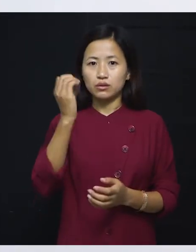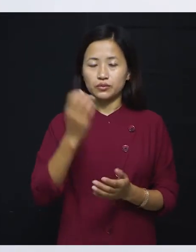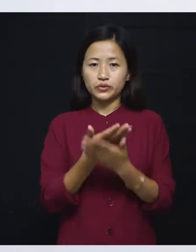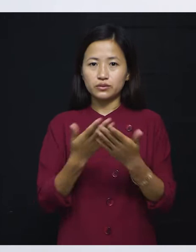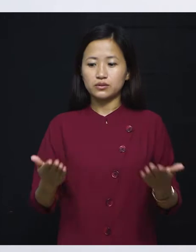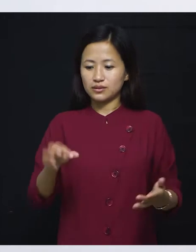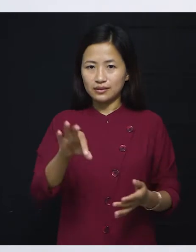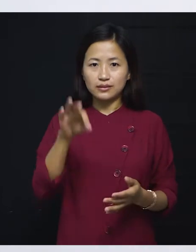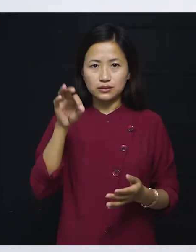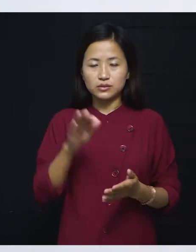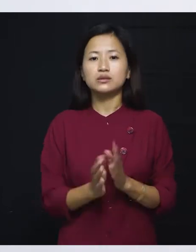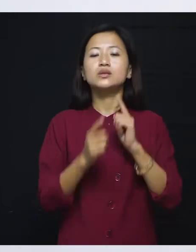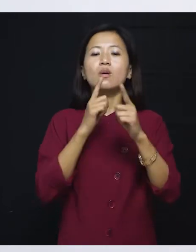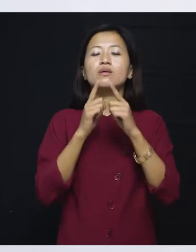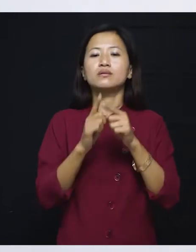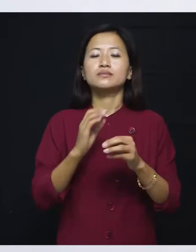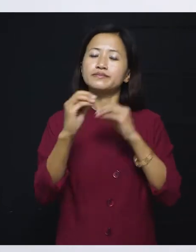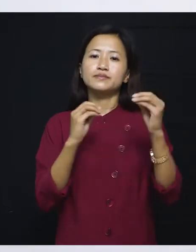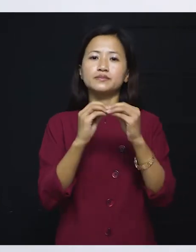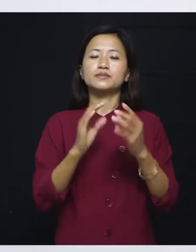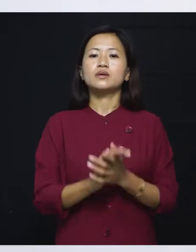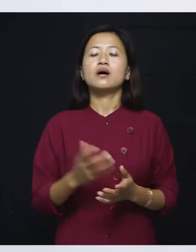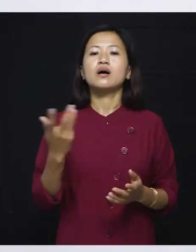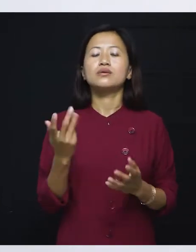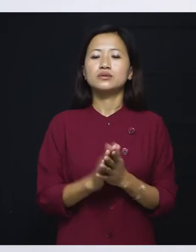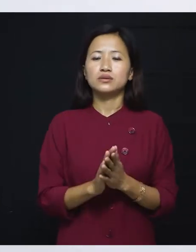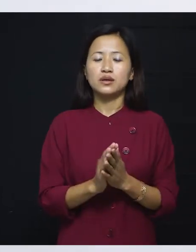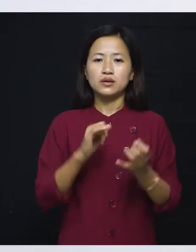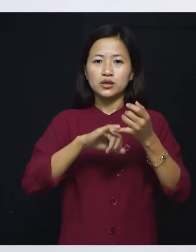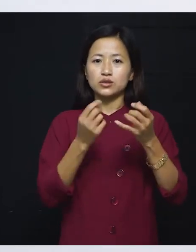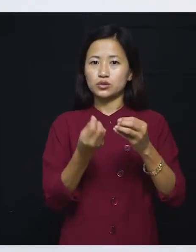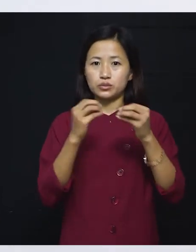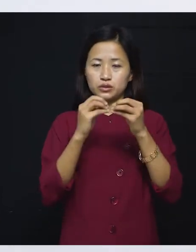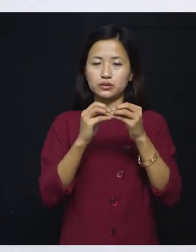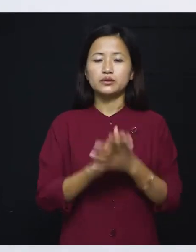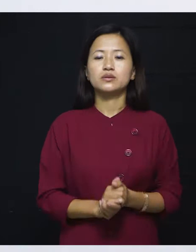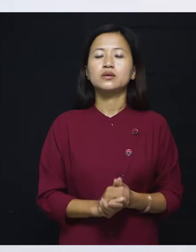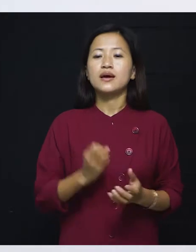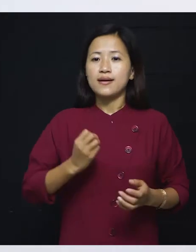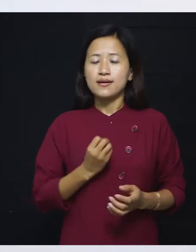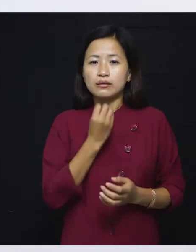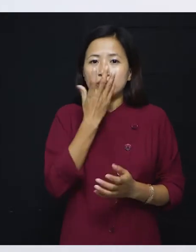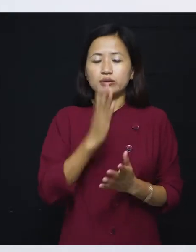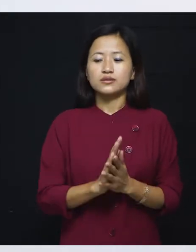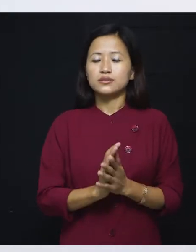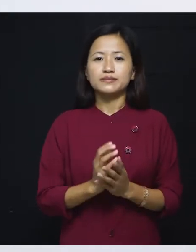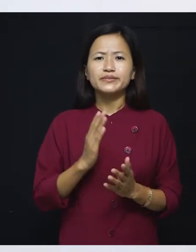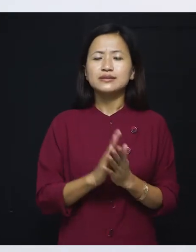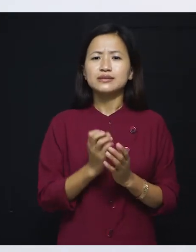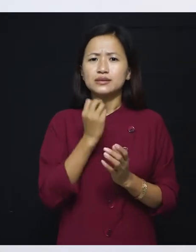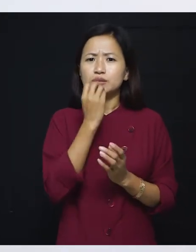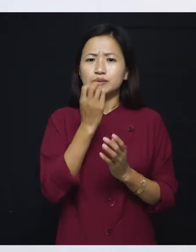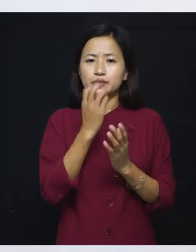the item that we are talking about, okay? That is called the subject. If I say, the rose is a beautiful flower,